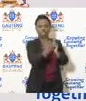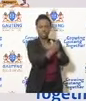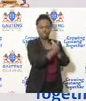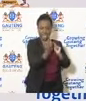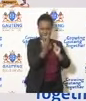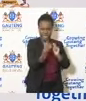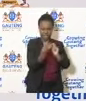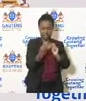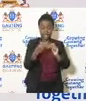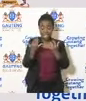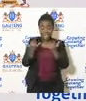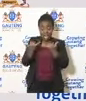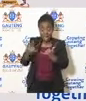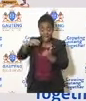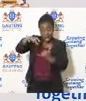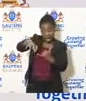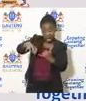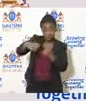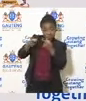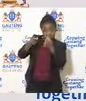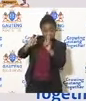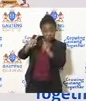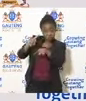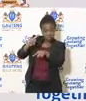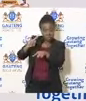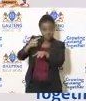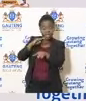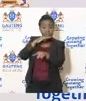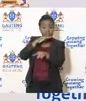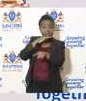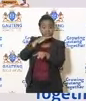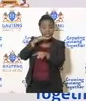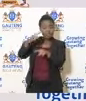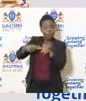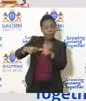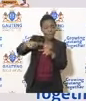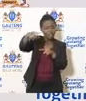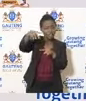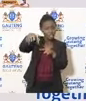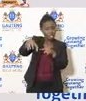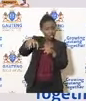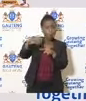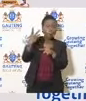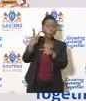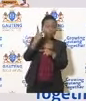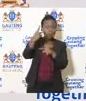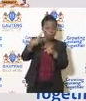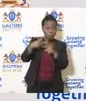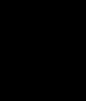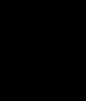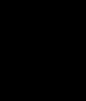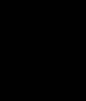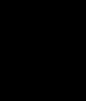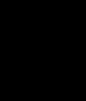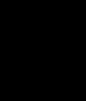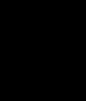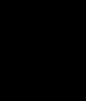a hotspot now doesn't mean it will be a hotspot in 2 weeks' time in particular.